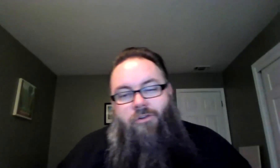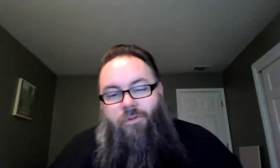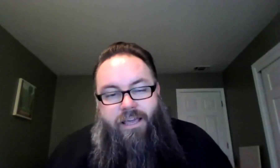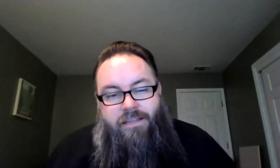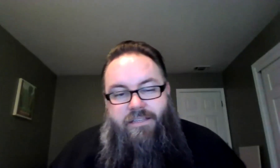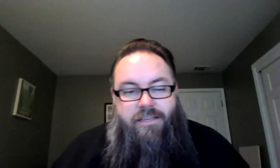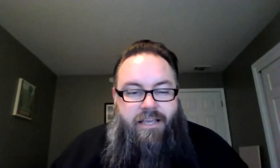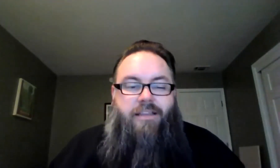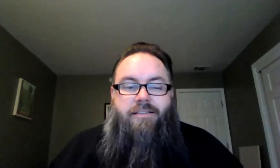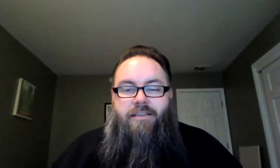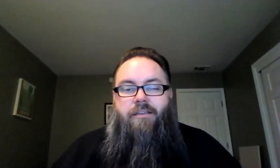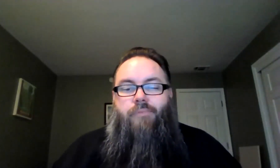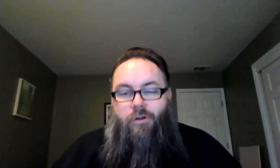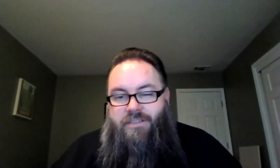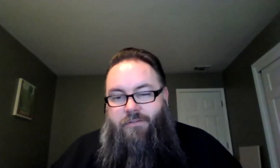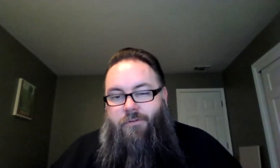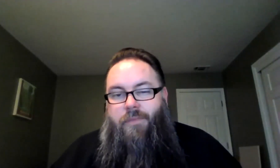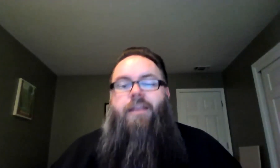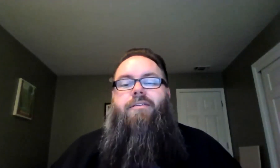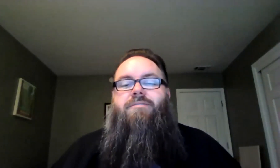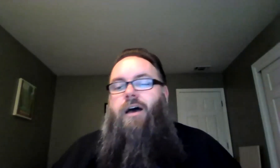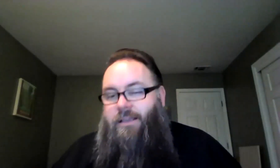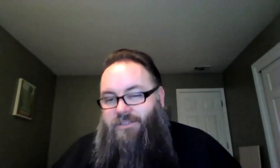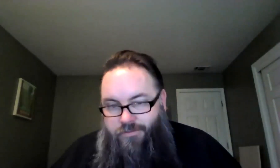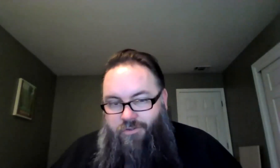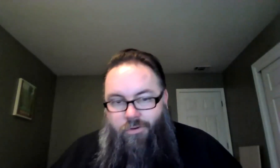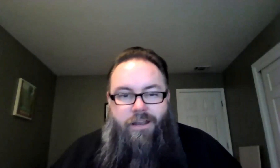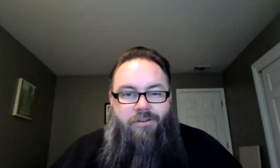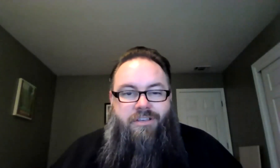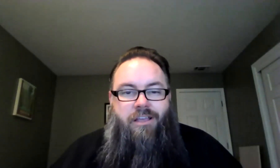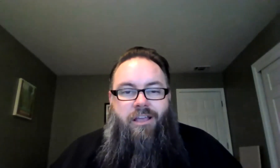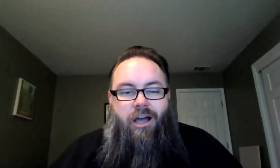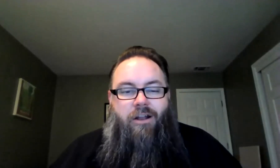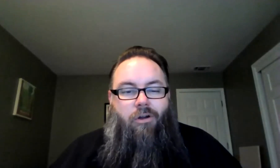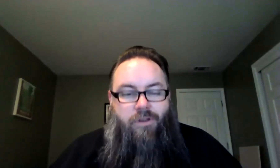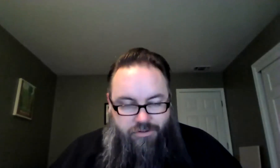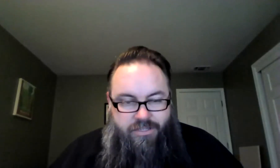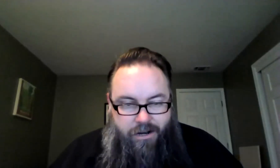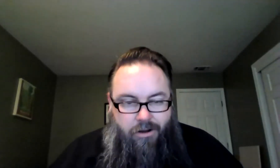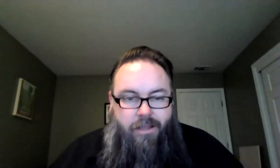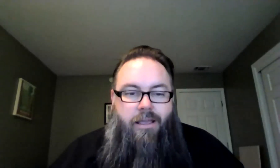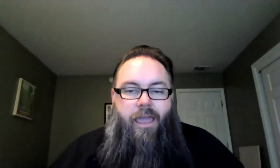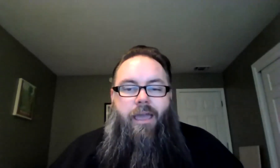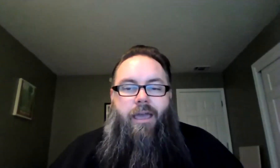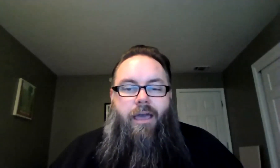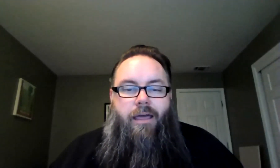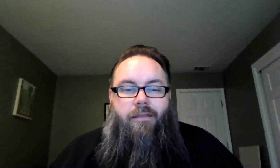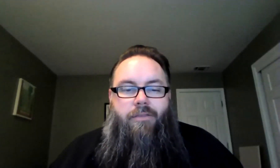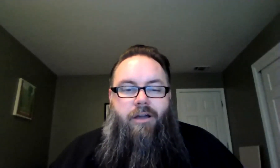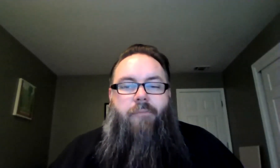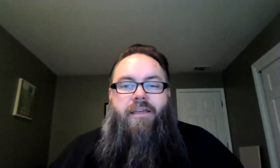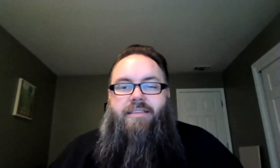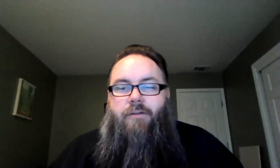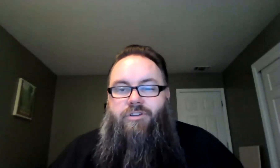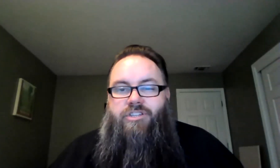occurred related to the attendance in person for meetings by service coordinators at our regional center.